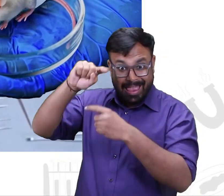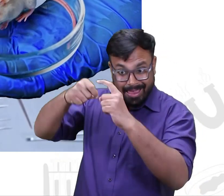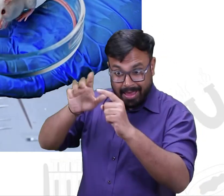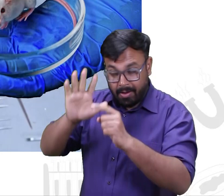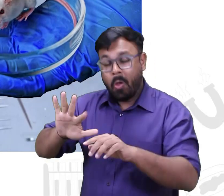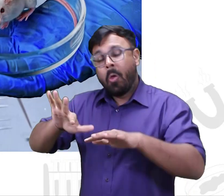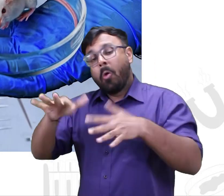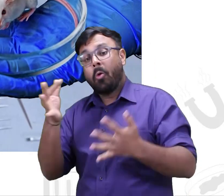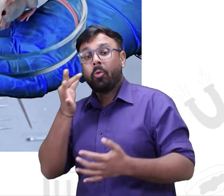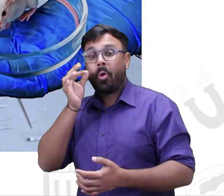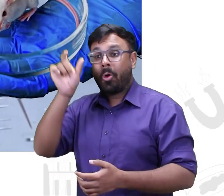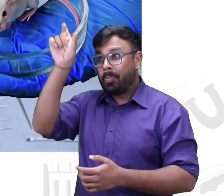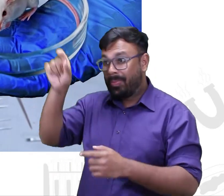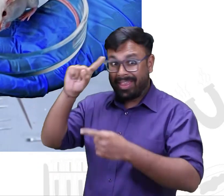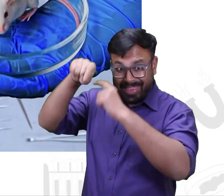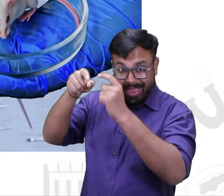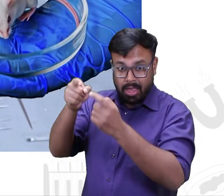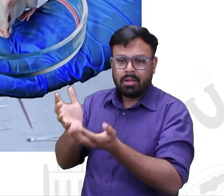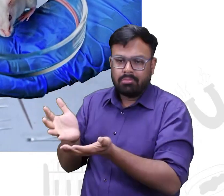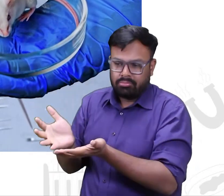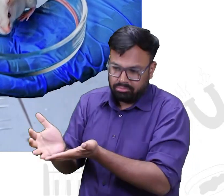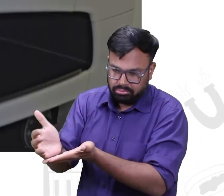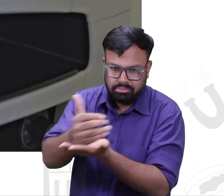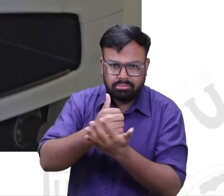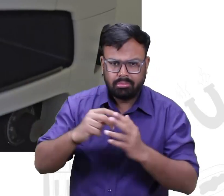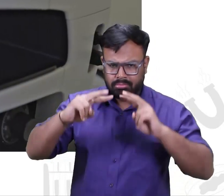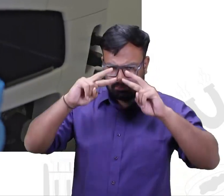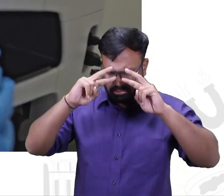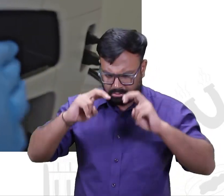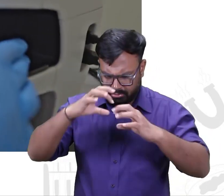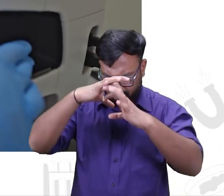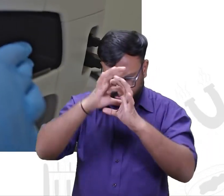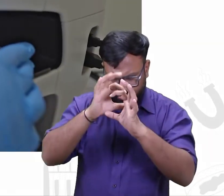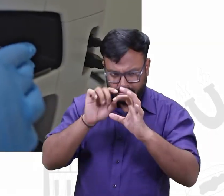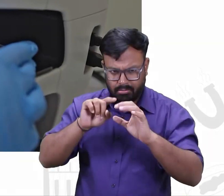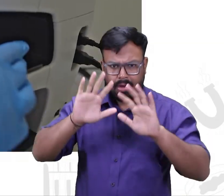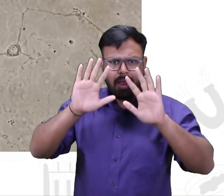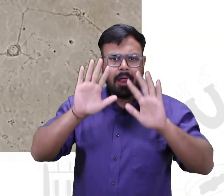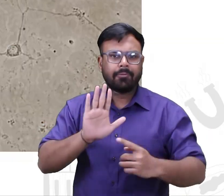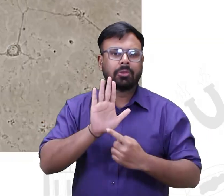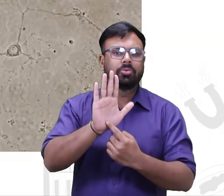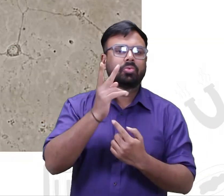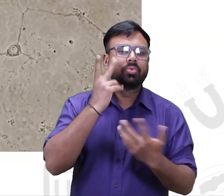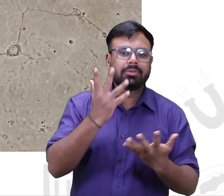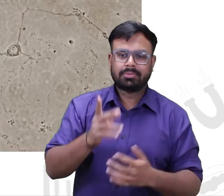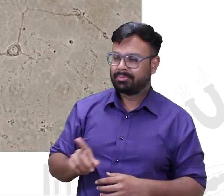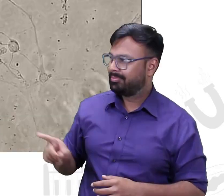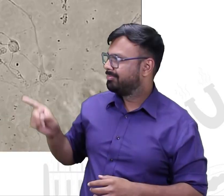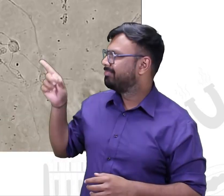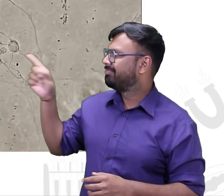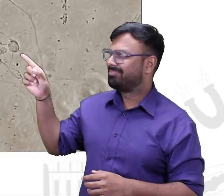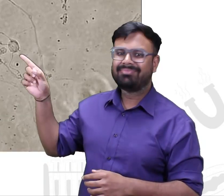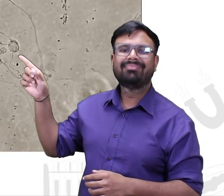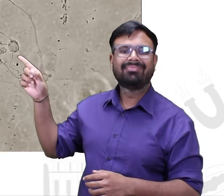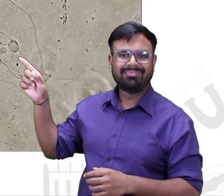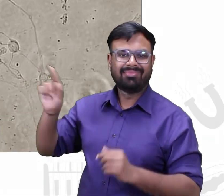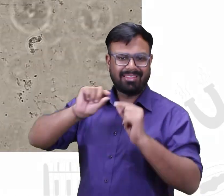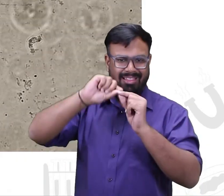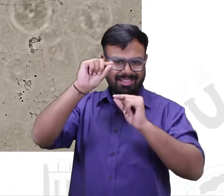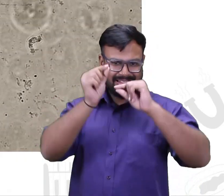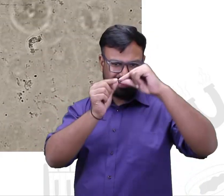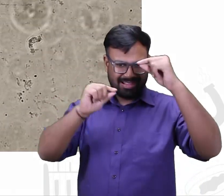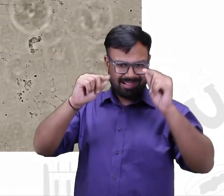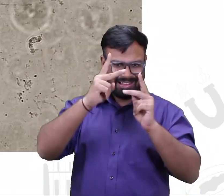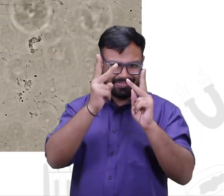neurons, which are isolated from the mouse brains or human derived pluripotent stem cells. What we have shown here is like